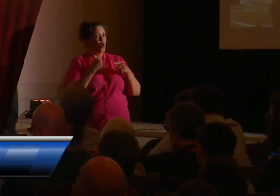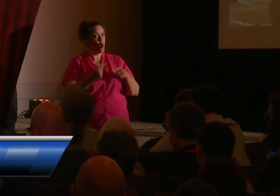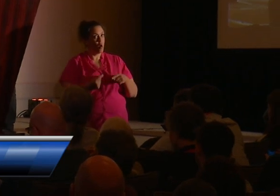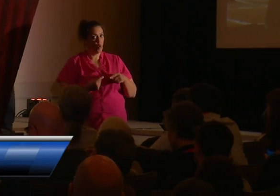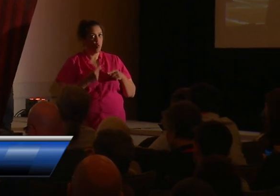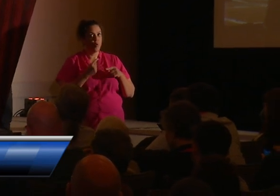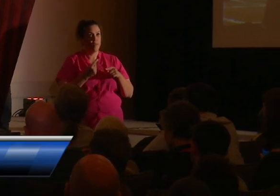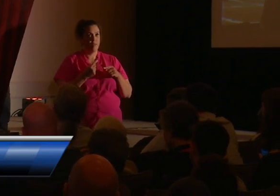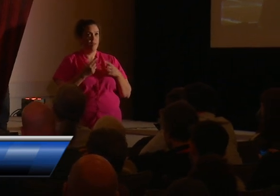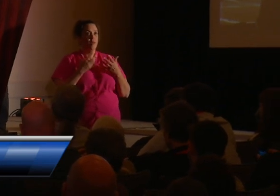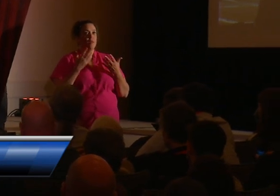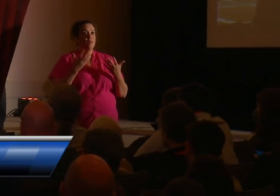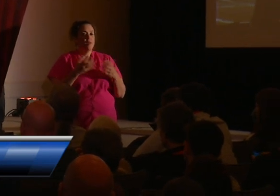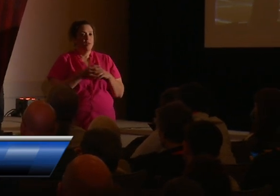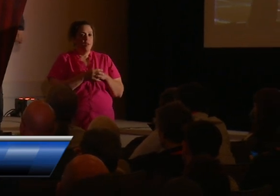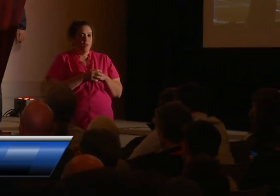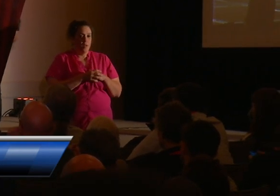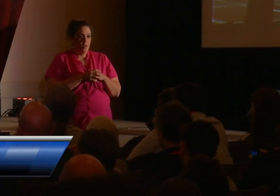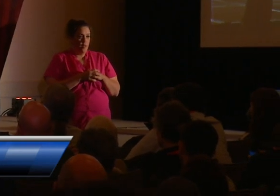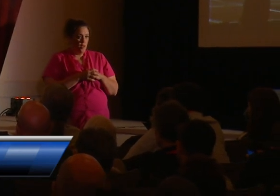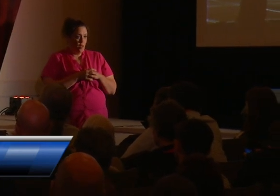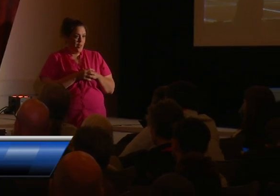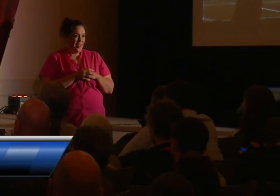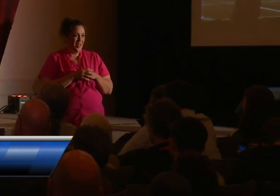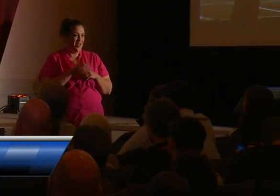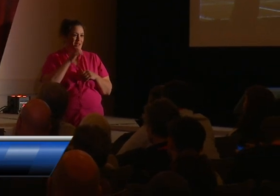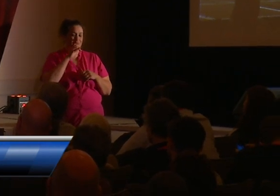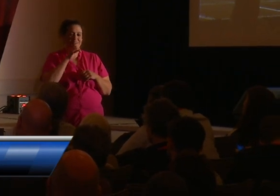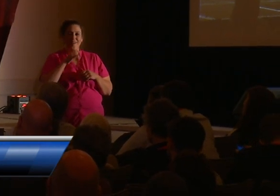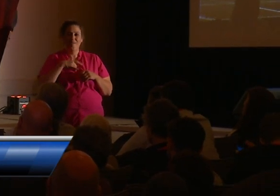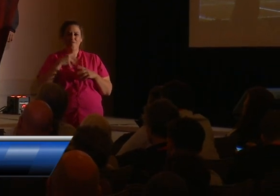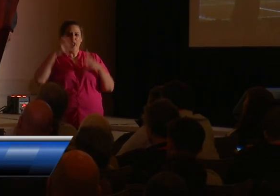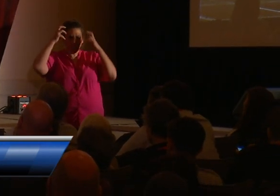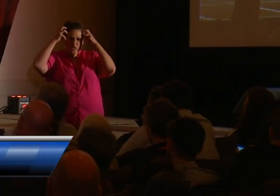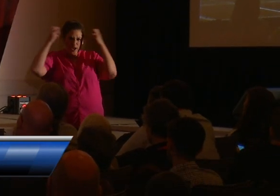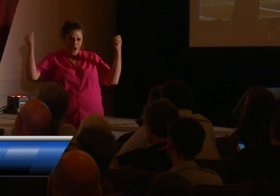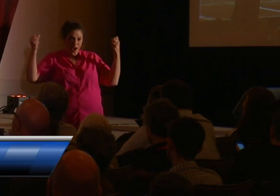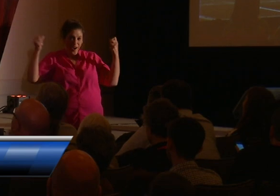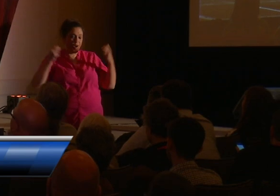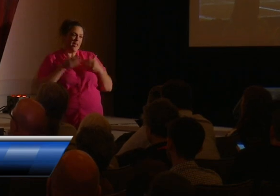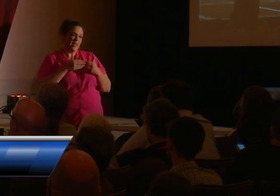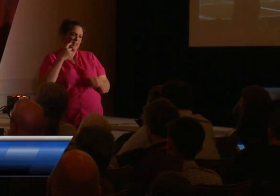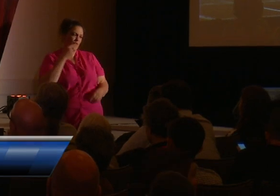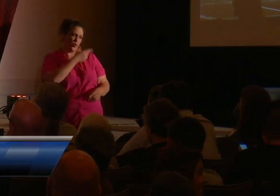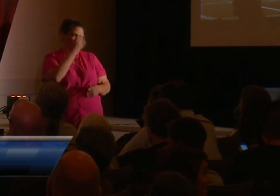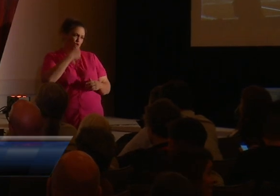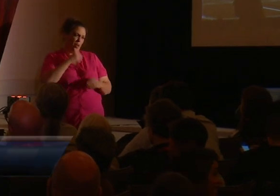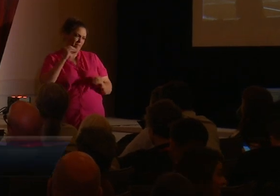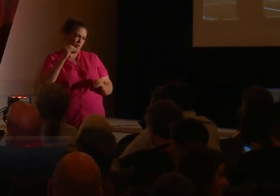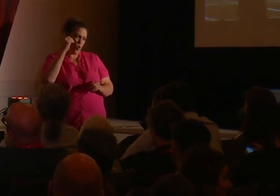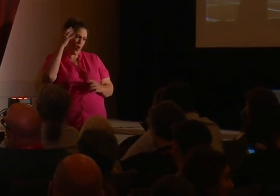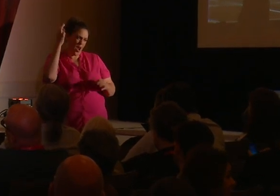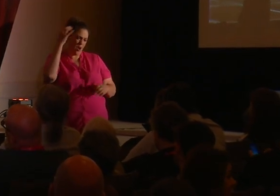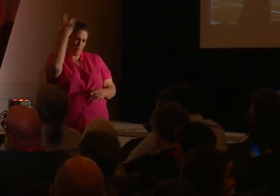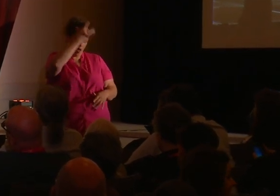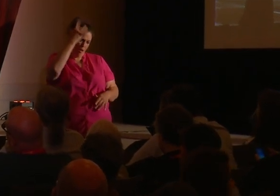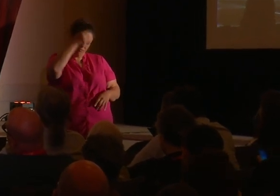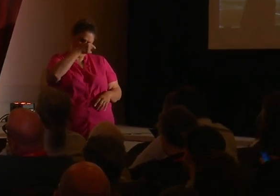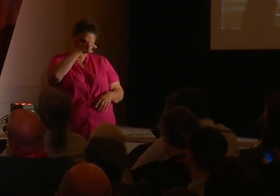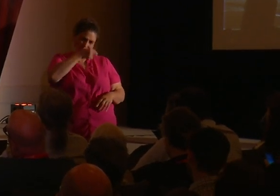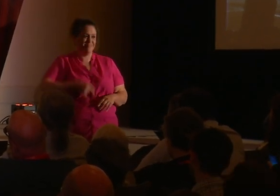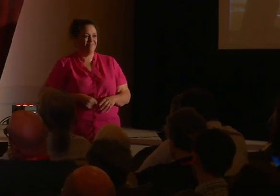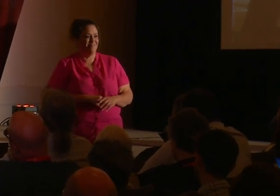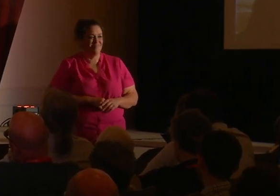not tearing our hair out. So you are oh yeah. So it's easier for you then. All right. Yeah. Damn it. About this